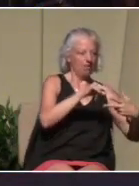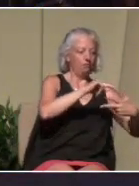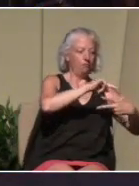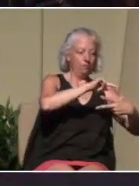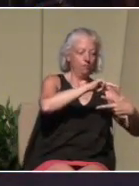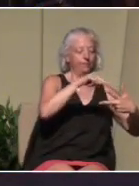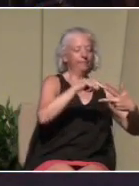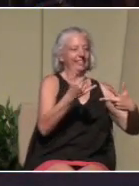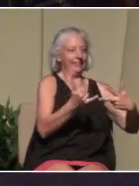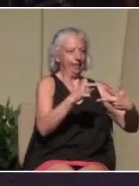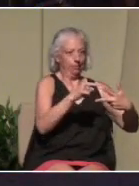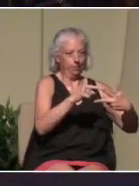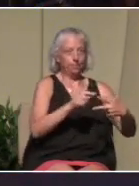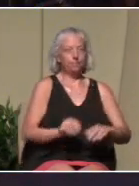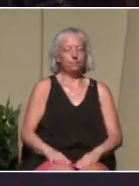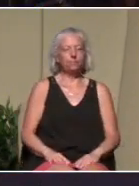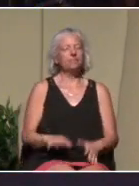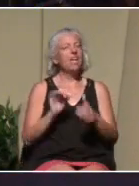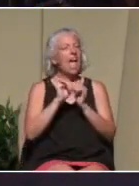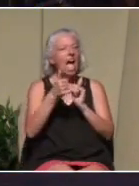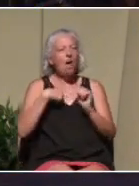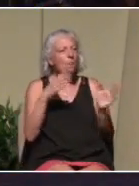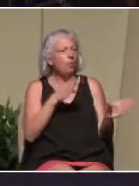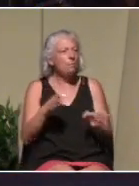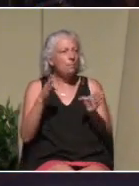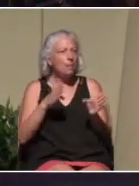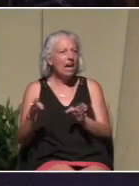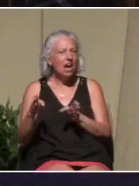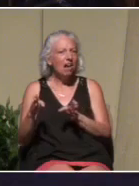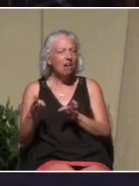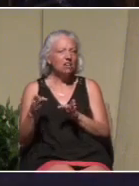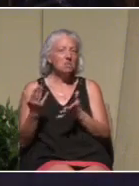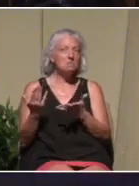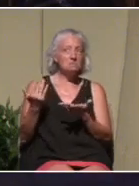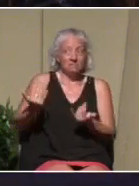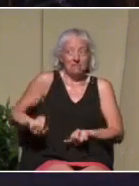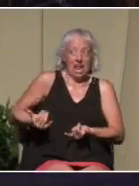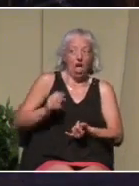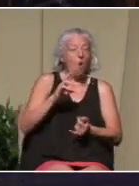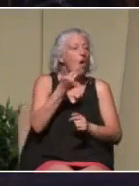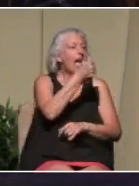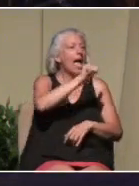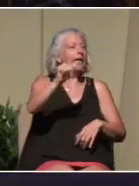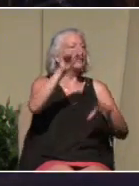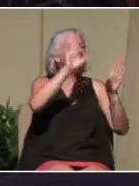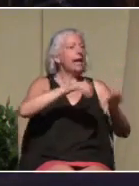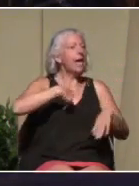about preparing this message today, or for that matter, how I go about preparing any message.